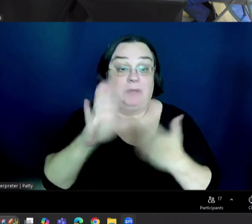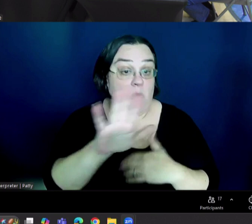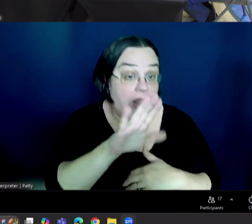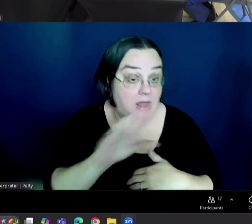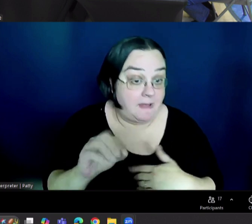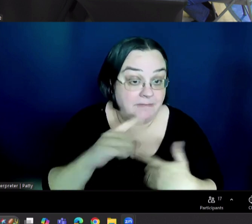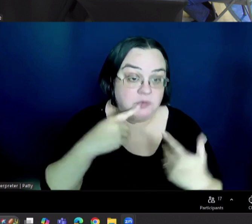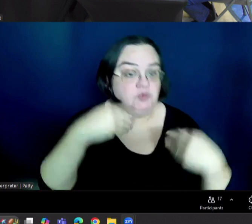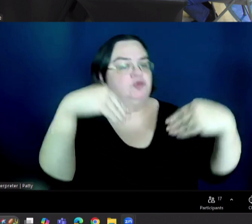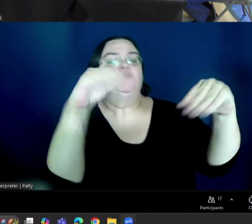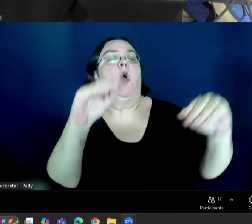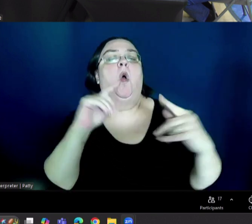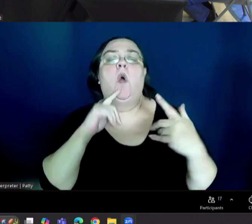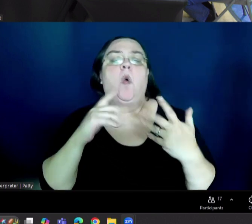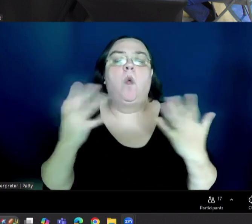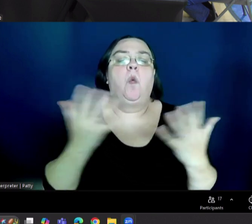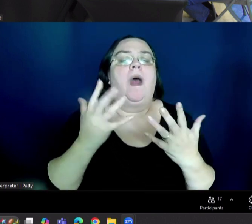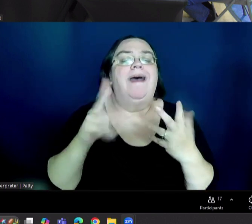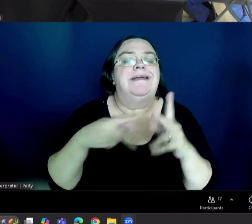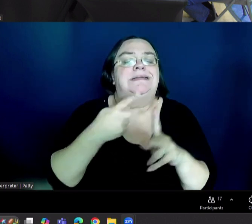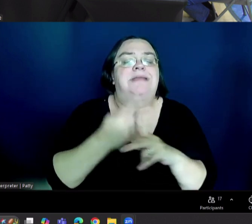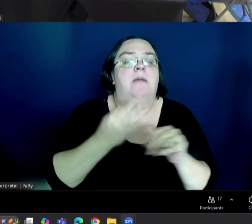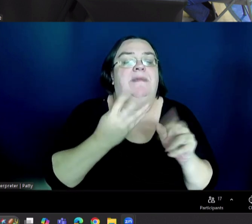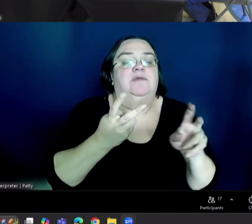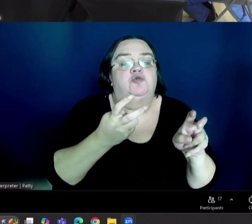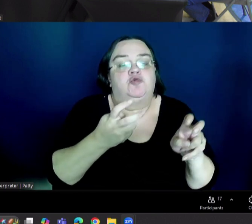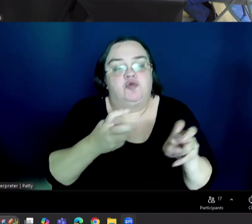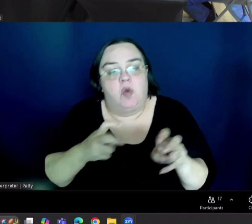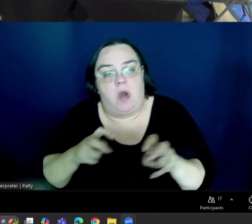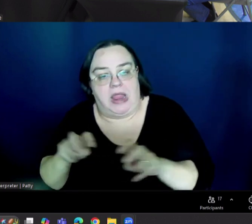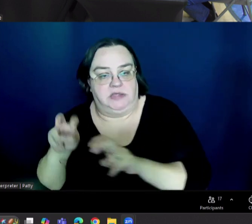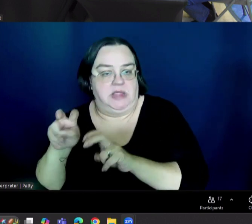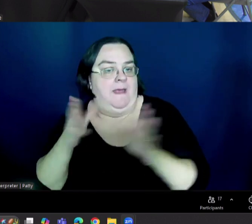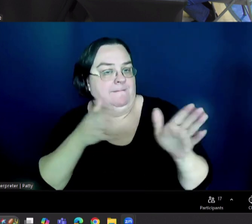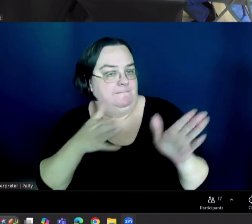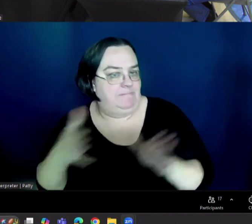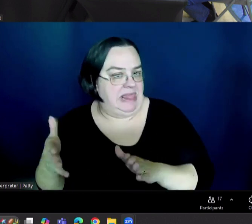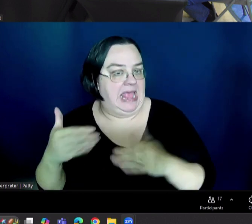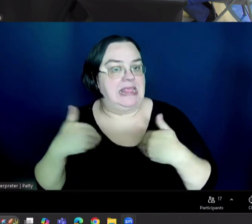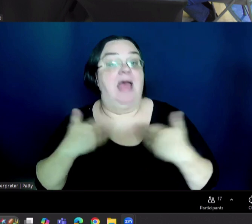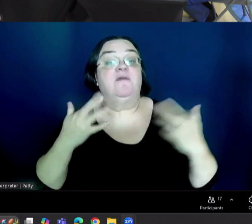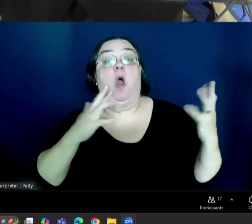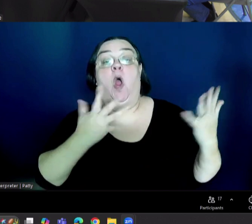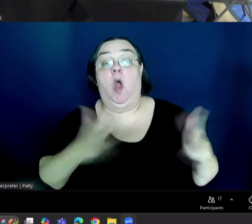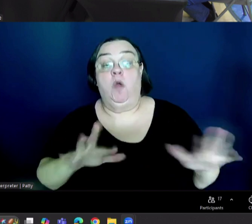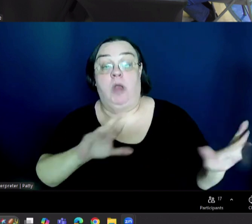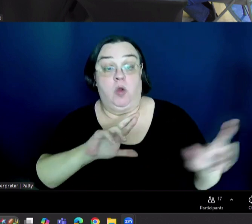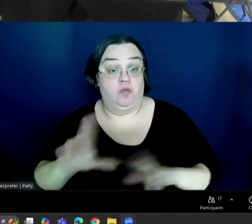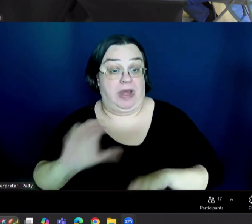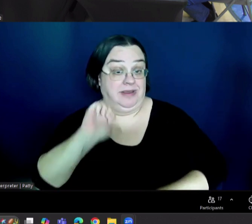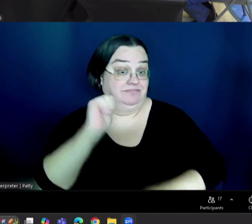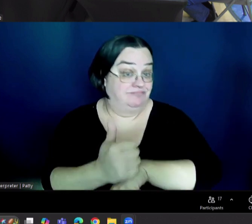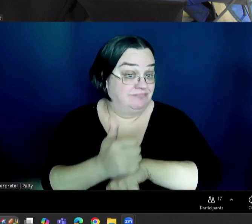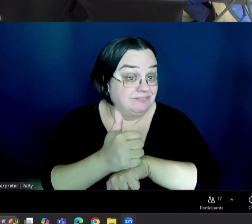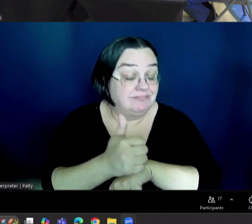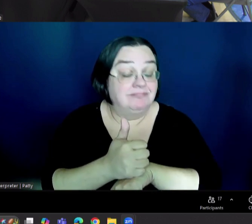or what sort of transition plans do you have in place, in